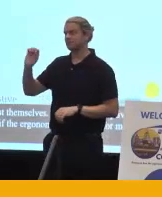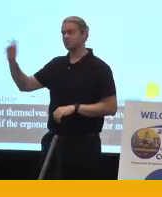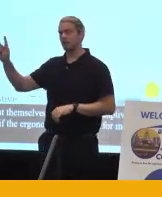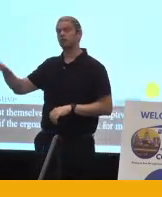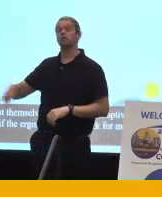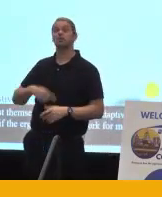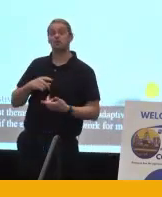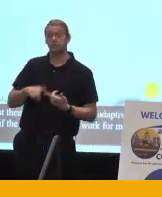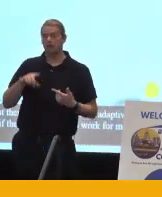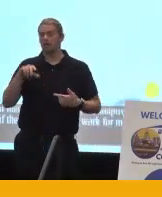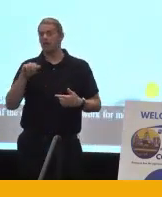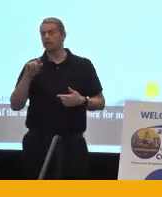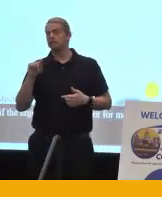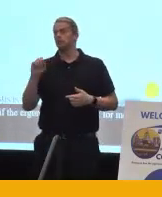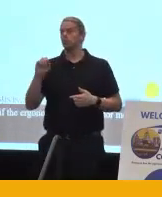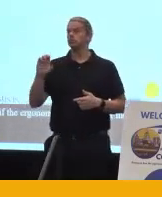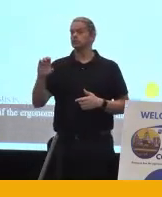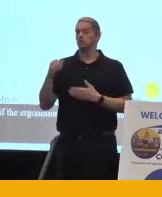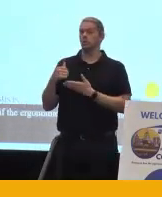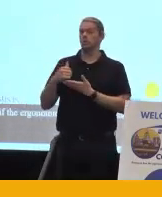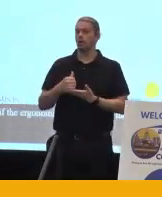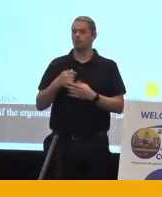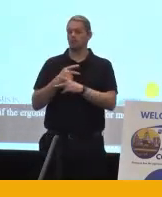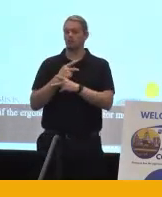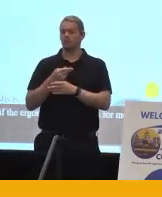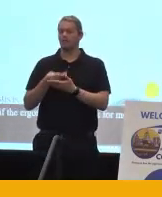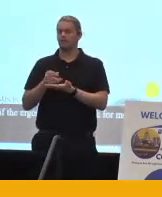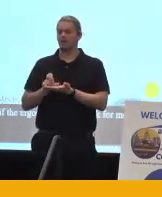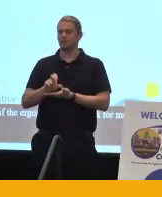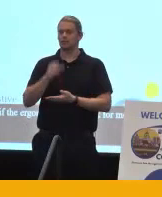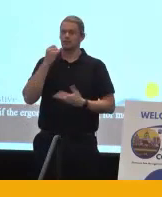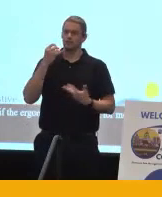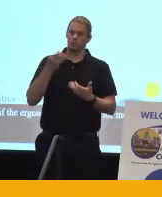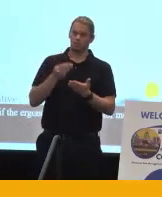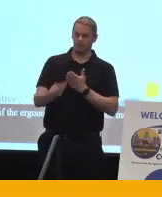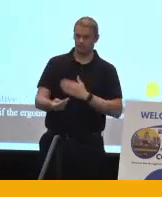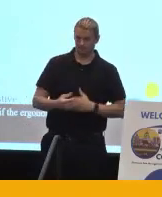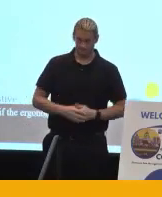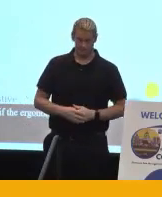to help them find funding if funding is an option, if funding is a barrier for them.